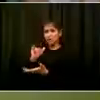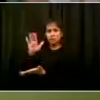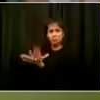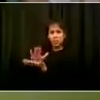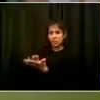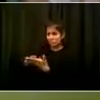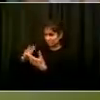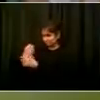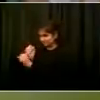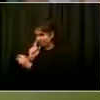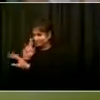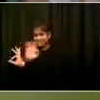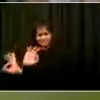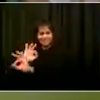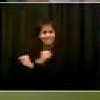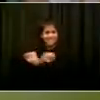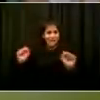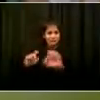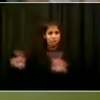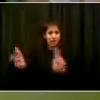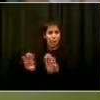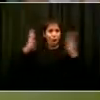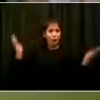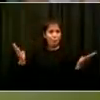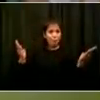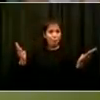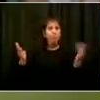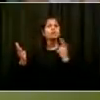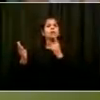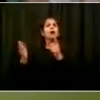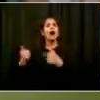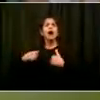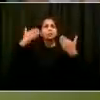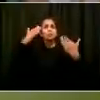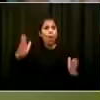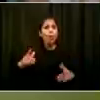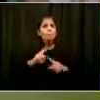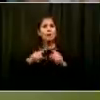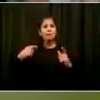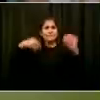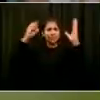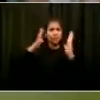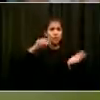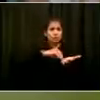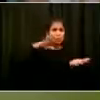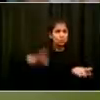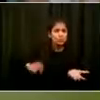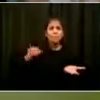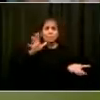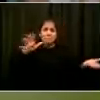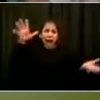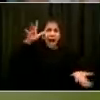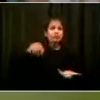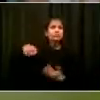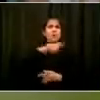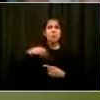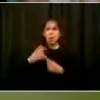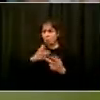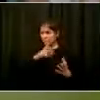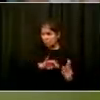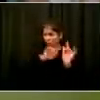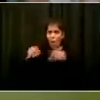teachers, students would have undiagnosed infection coming into schools and potentially transmitting it to other people. That